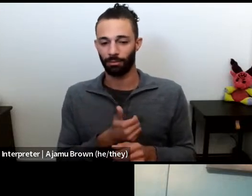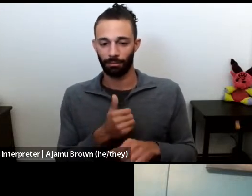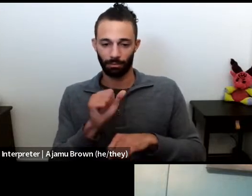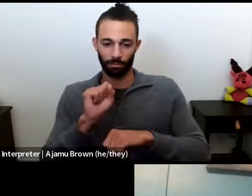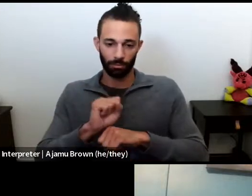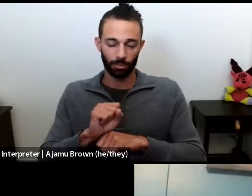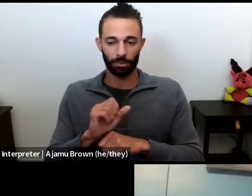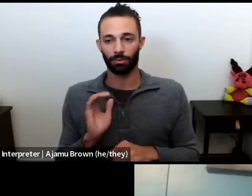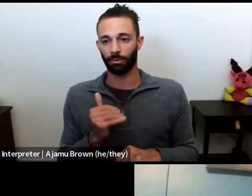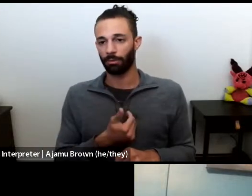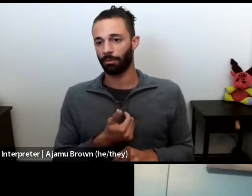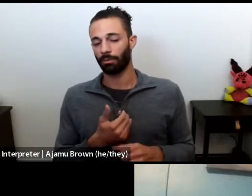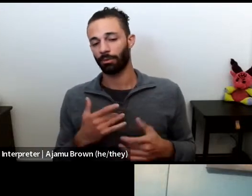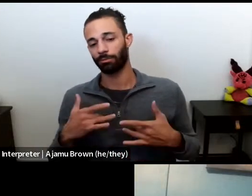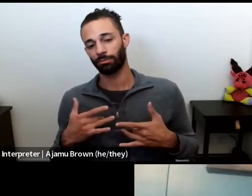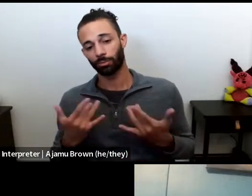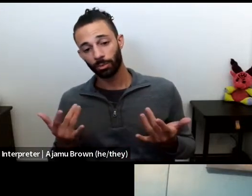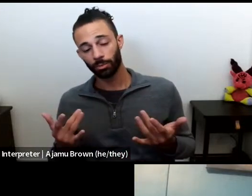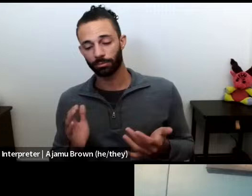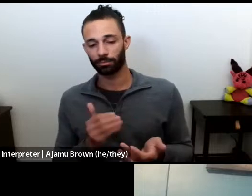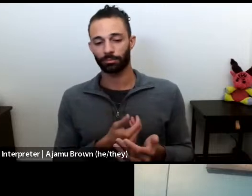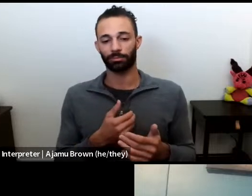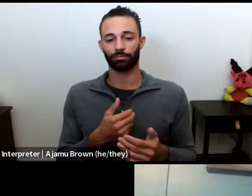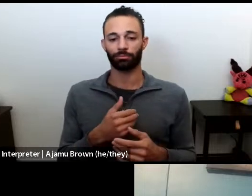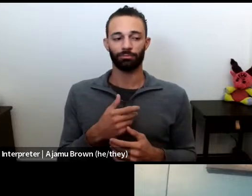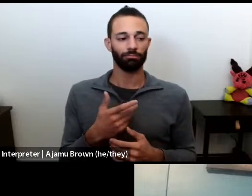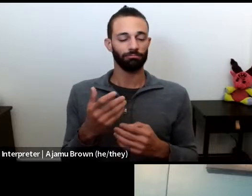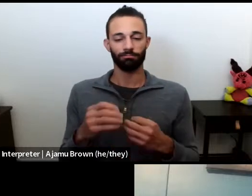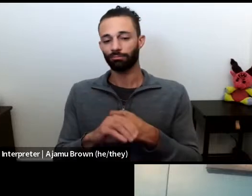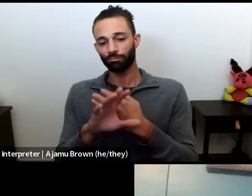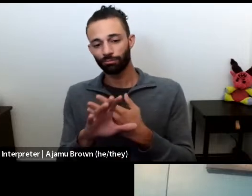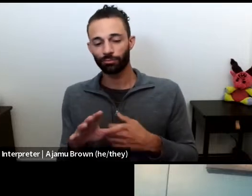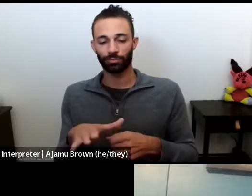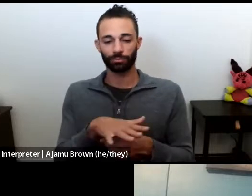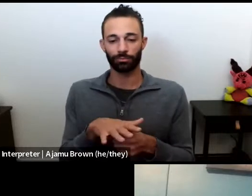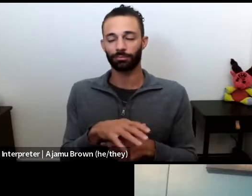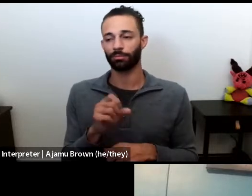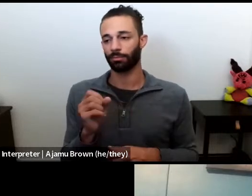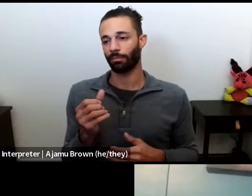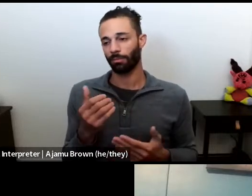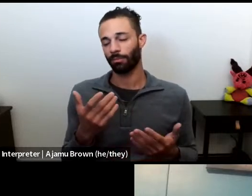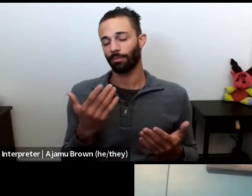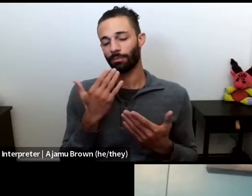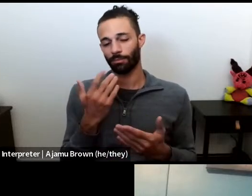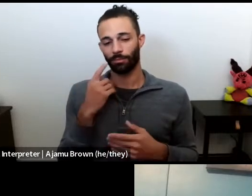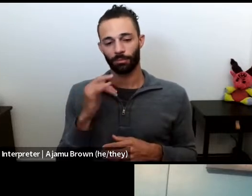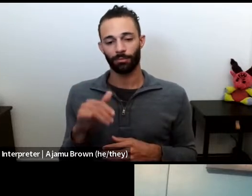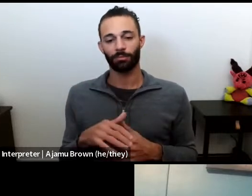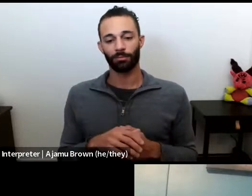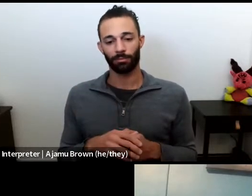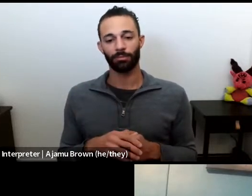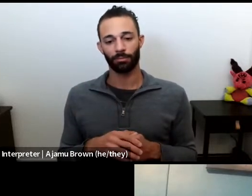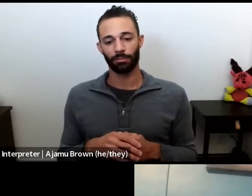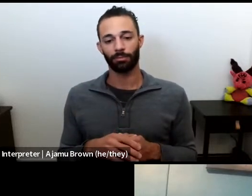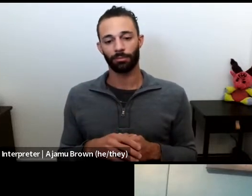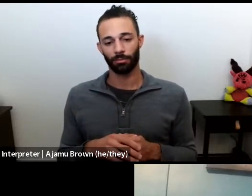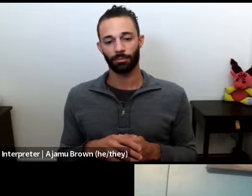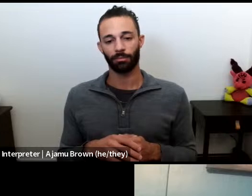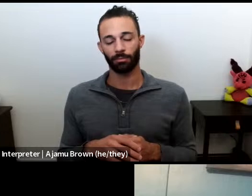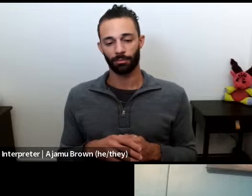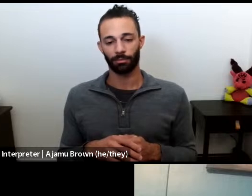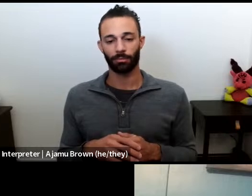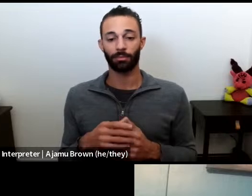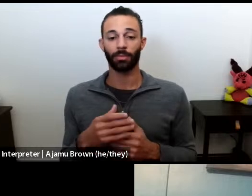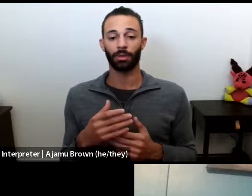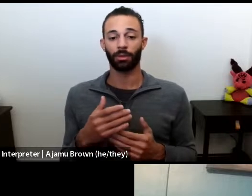our joy in our virtual spaces. So I really appreciate the format. Um, I do just want to extend some